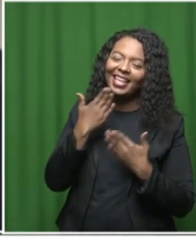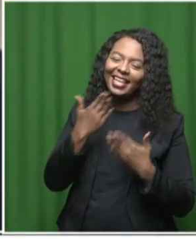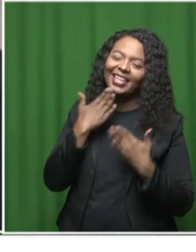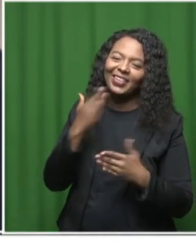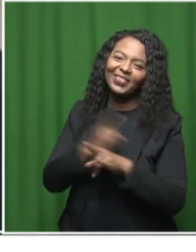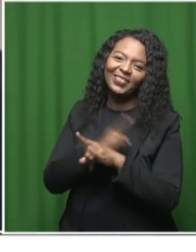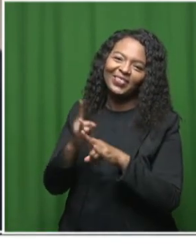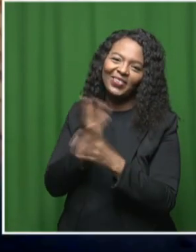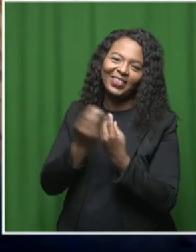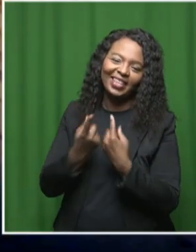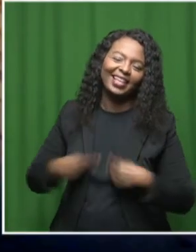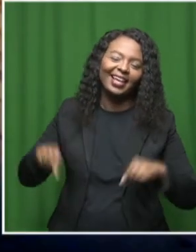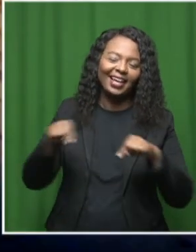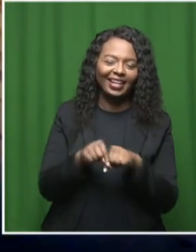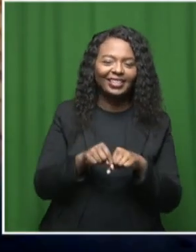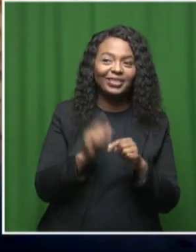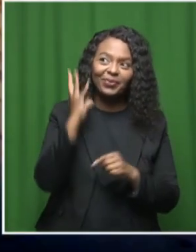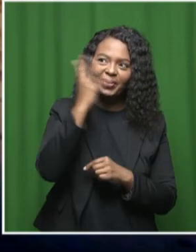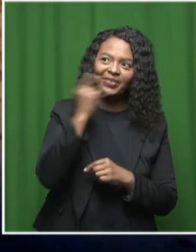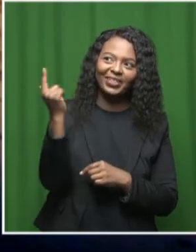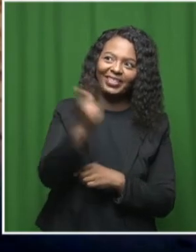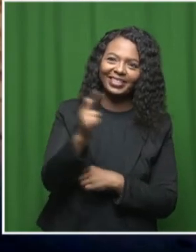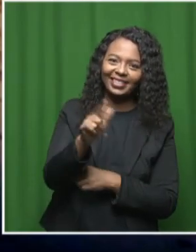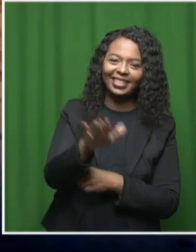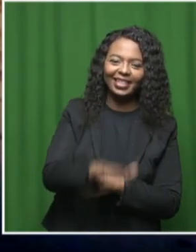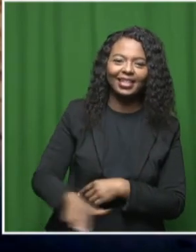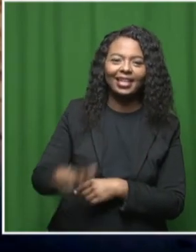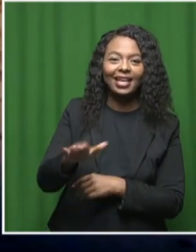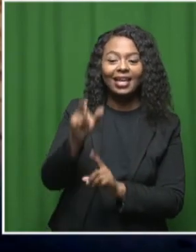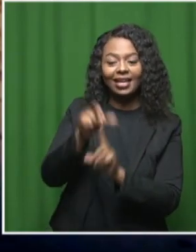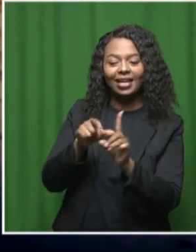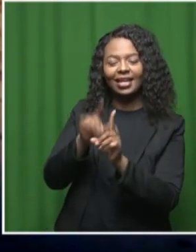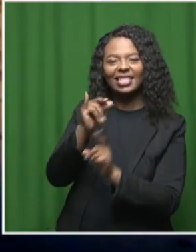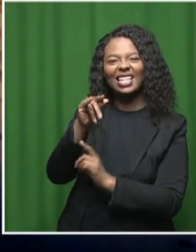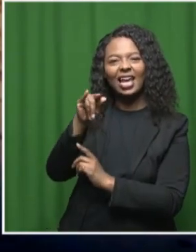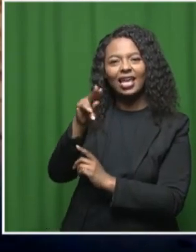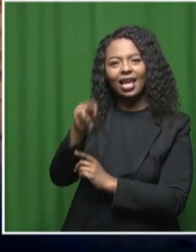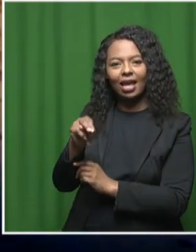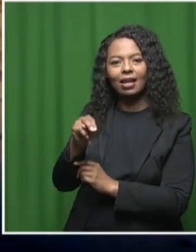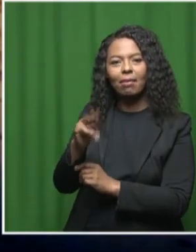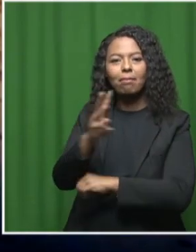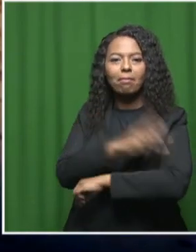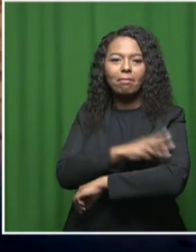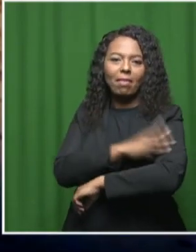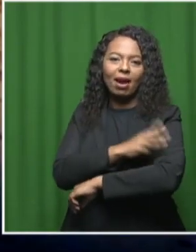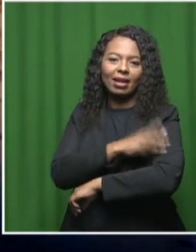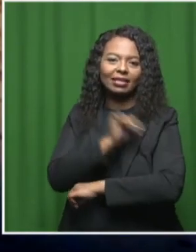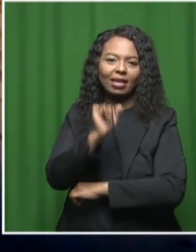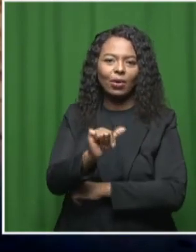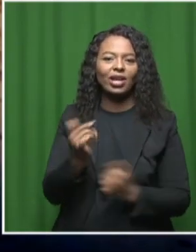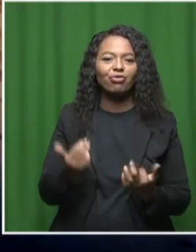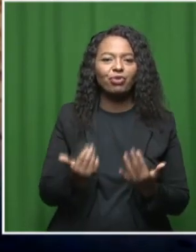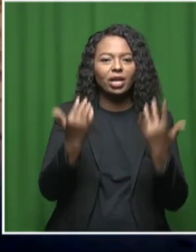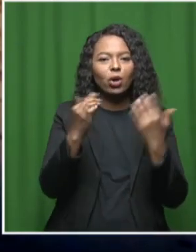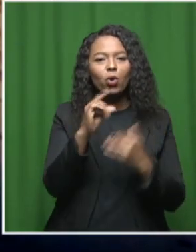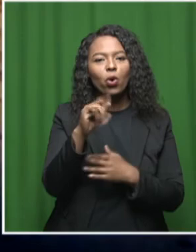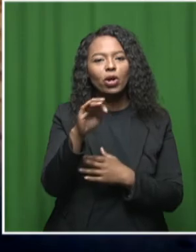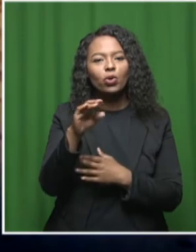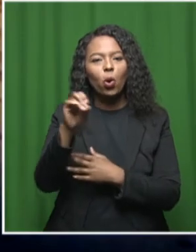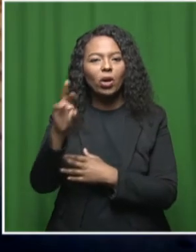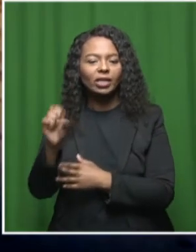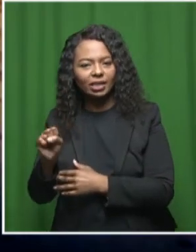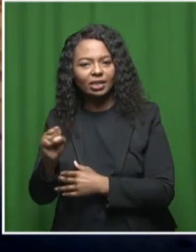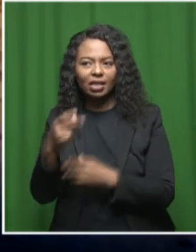is absolutely beautiful. Duncan Pritchard is the marketing manager at Green Corridors, and he's been speaking to us about some of the